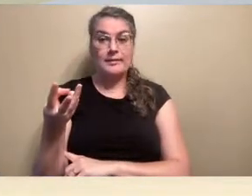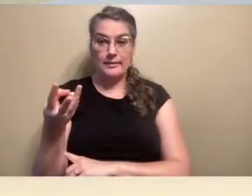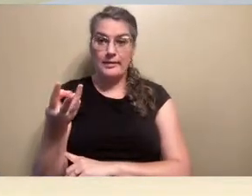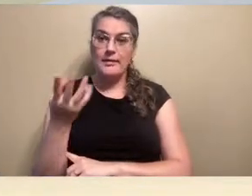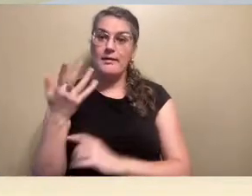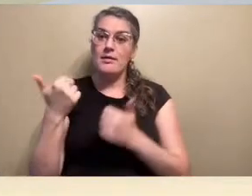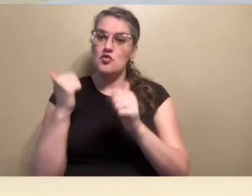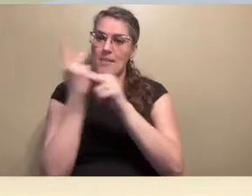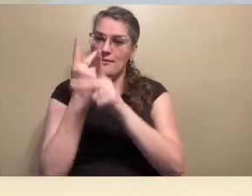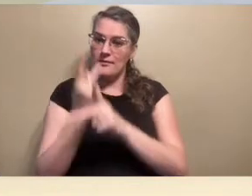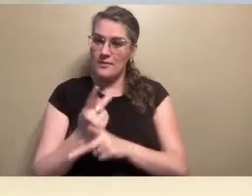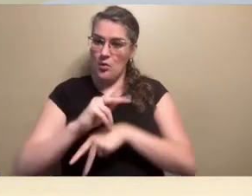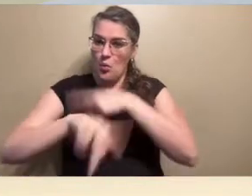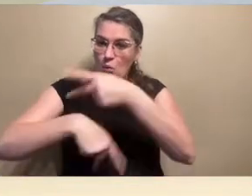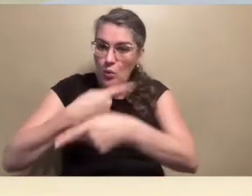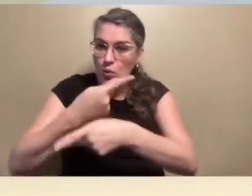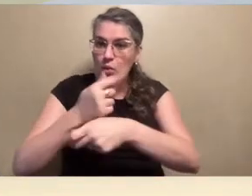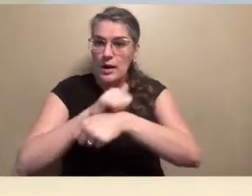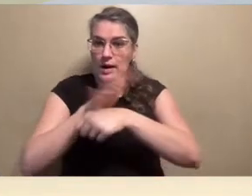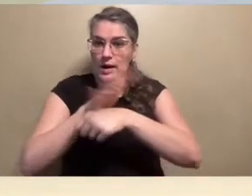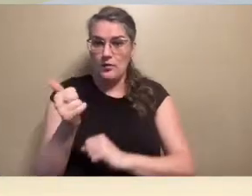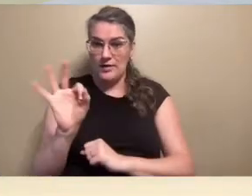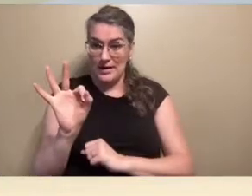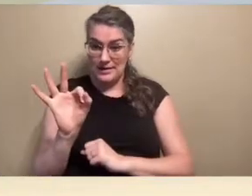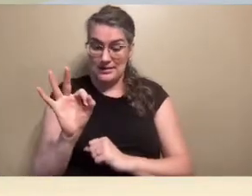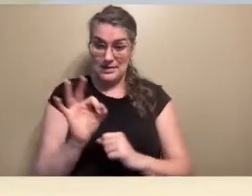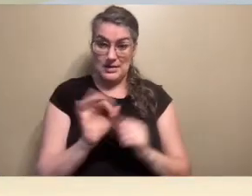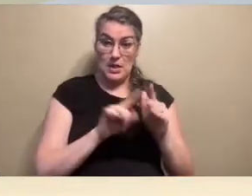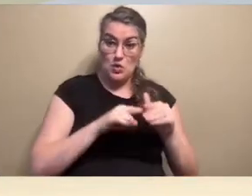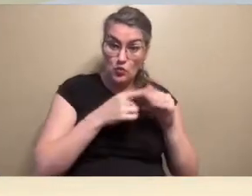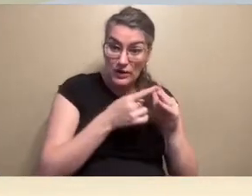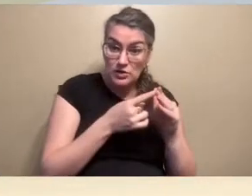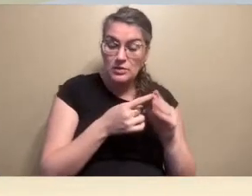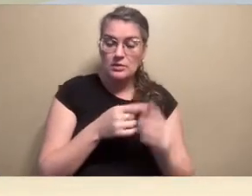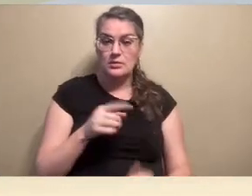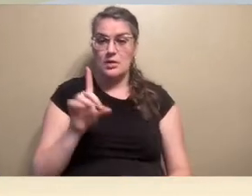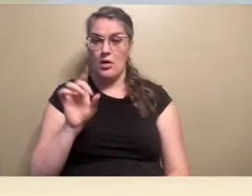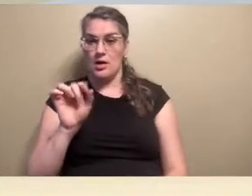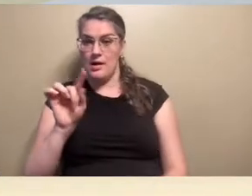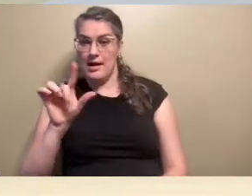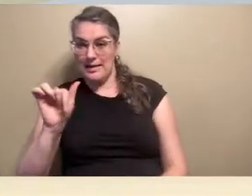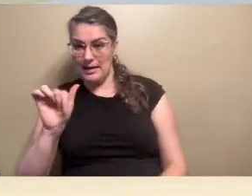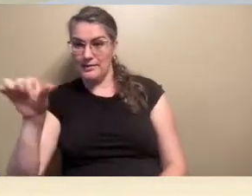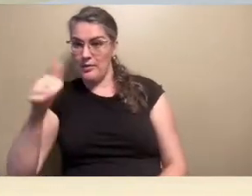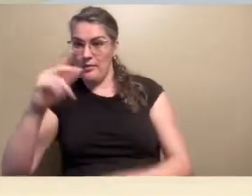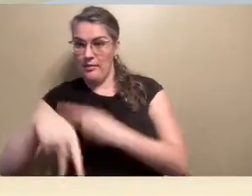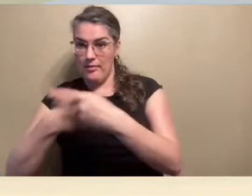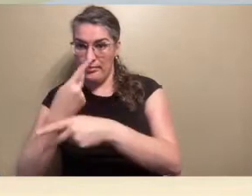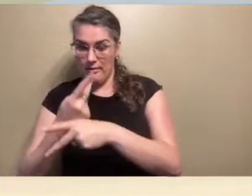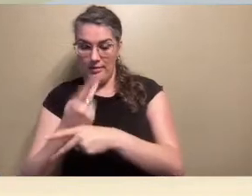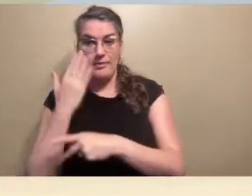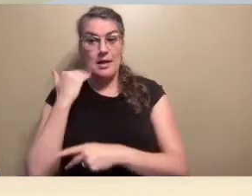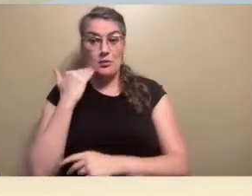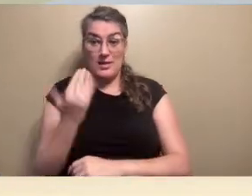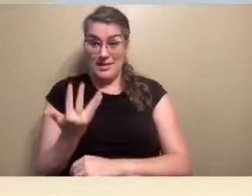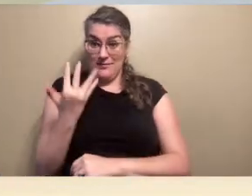strain of COVID-19, and we are awaiting sequencing results for the latest 5 positive cases.